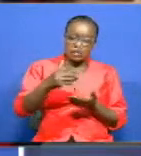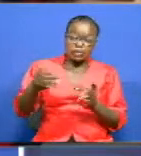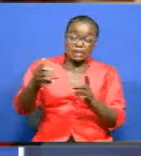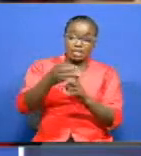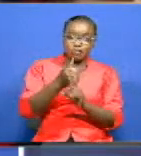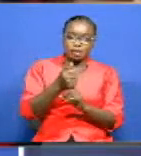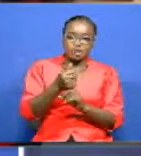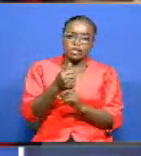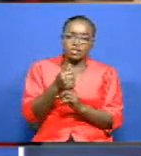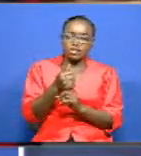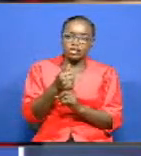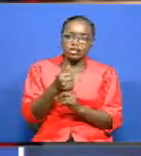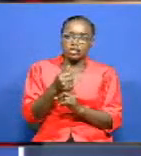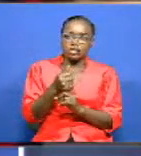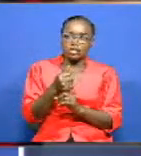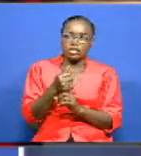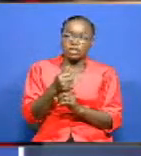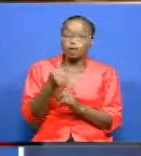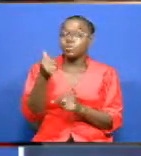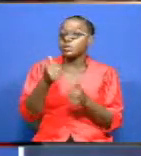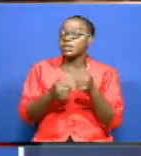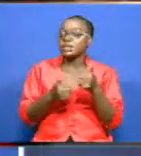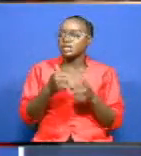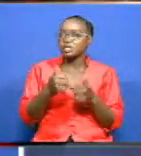achievement, for which